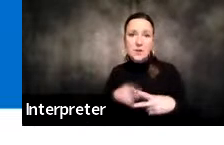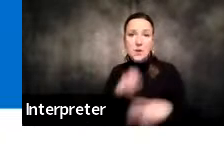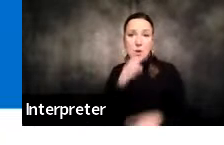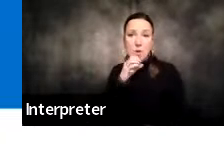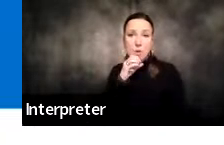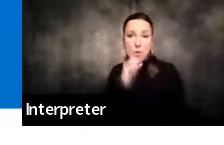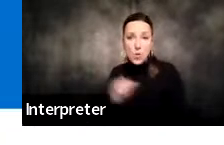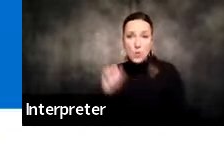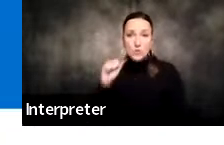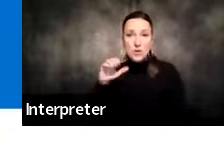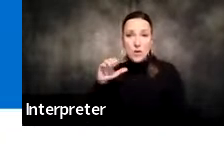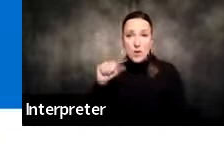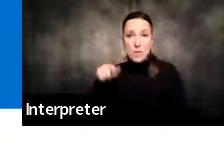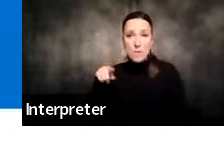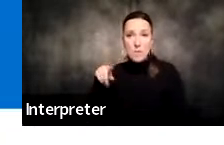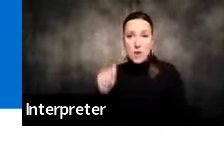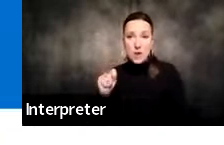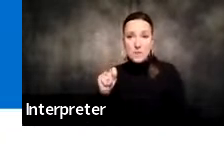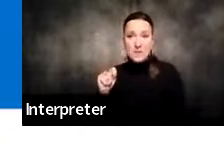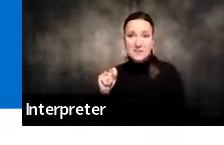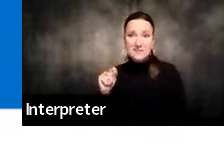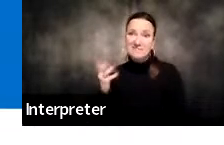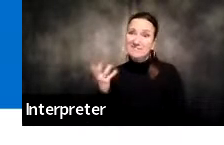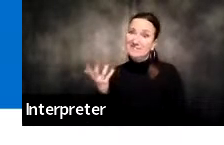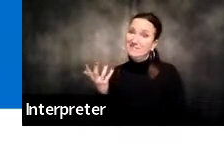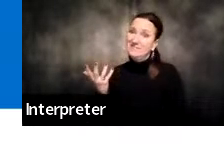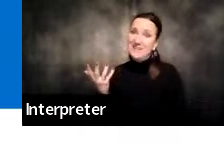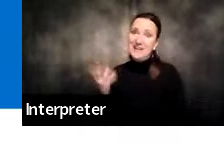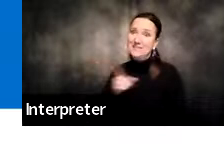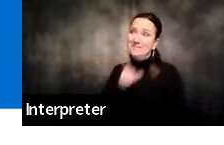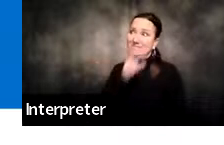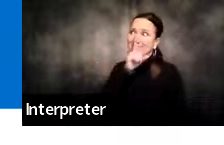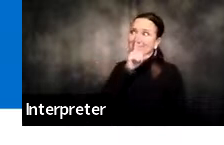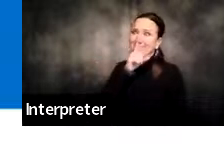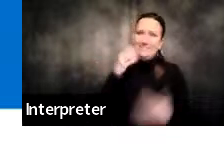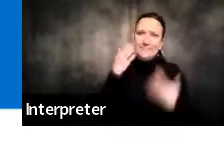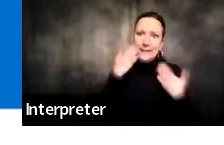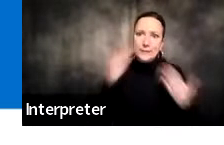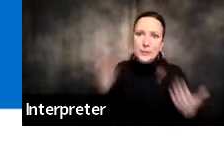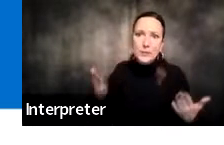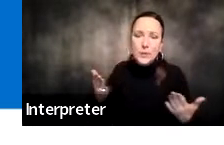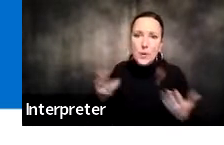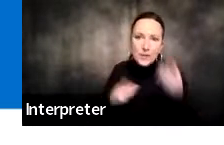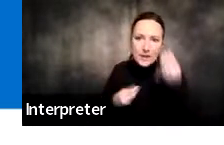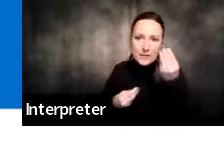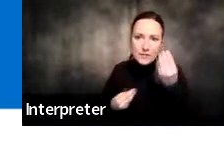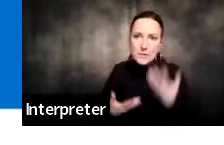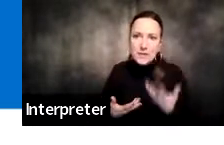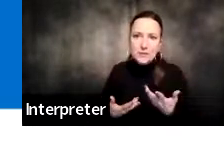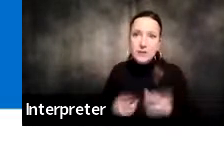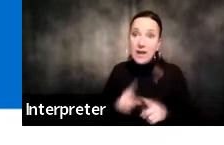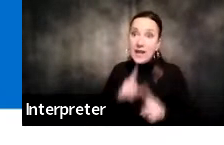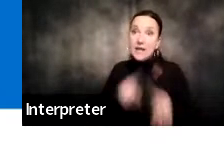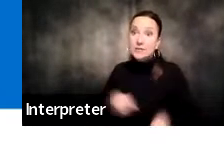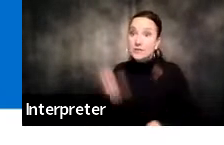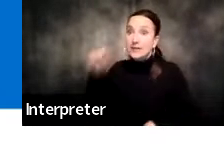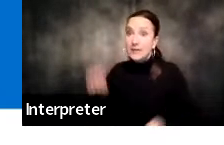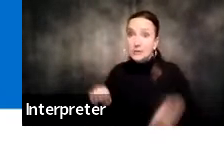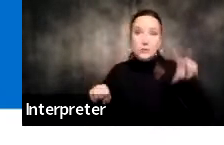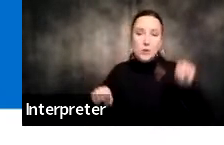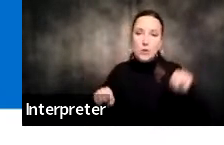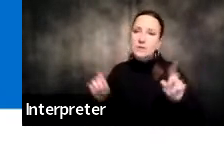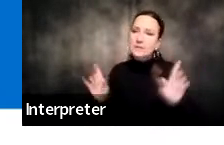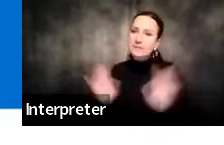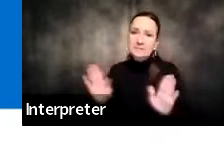buildings, I don't want to speak, say that because I'm not sure of that information. So I don't want to tell you something that's